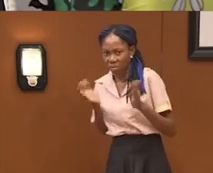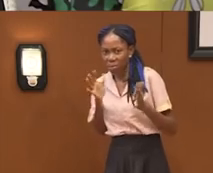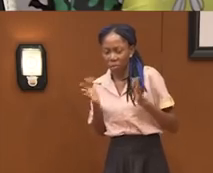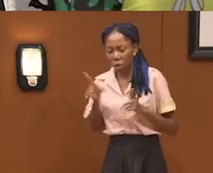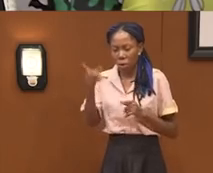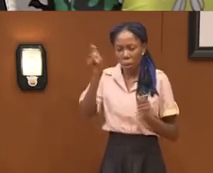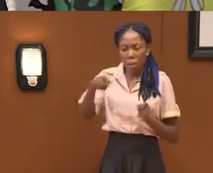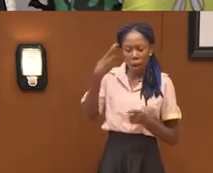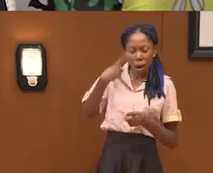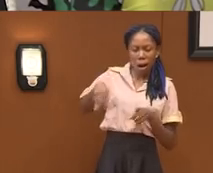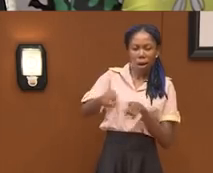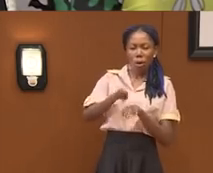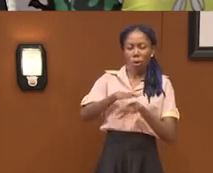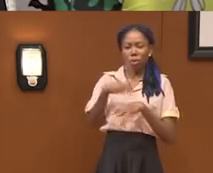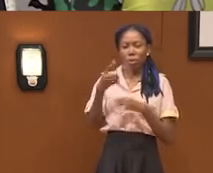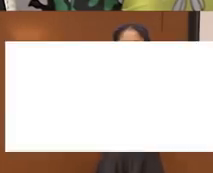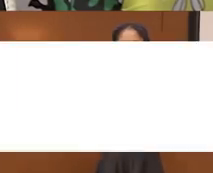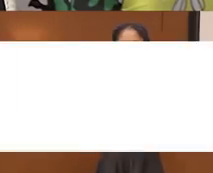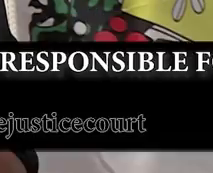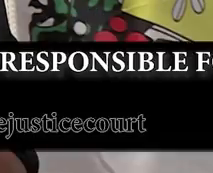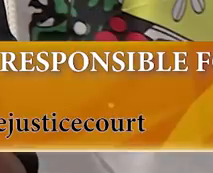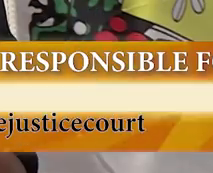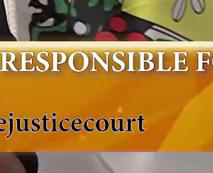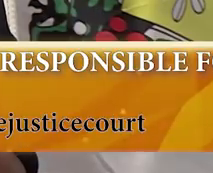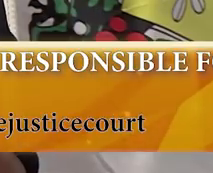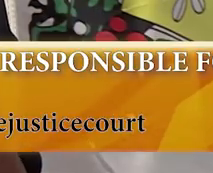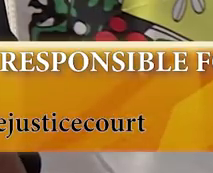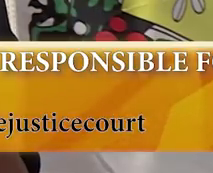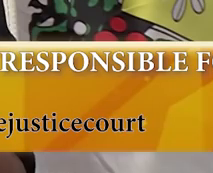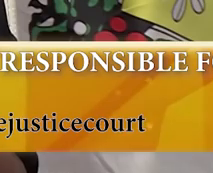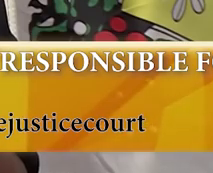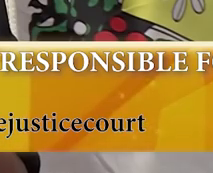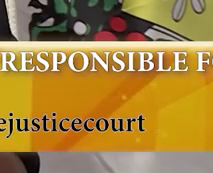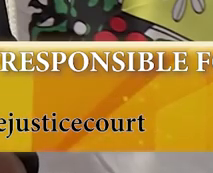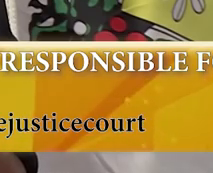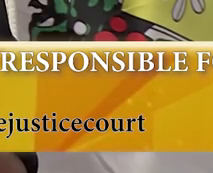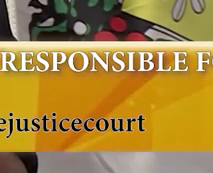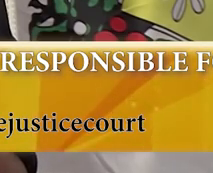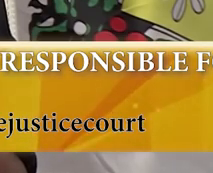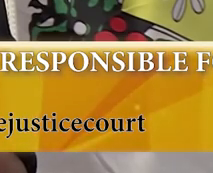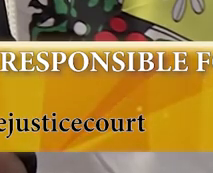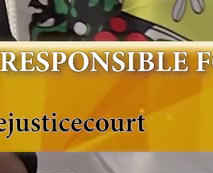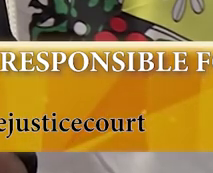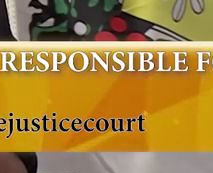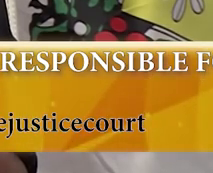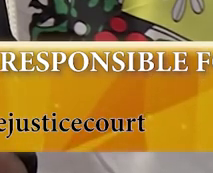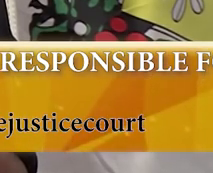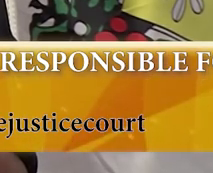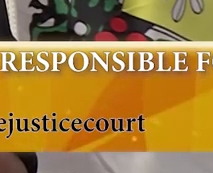a figure. Then you drop an agreement. You both sign that the money will be deducted from your subsequent